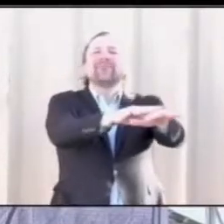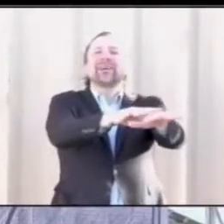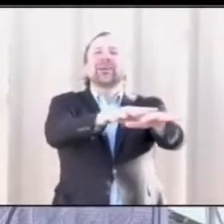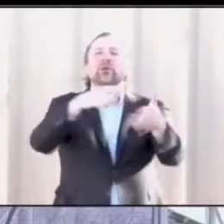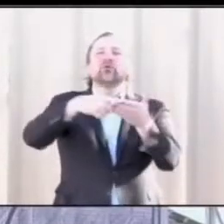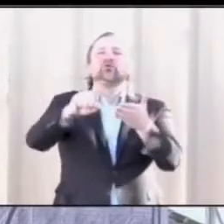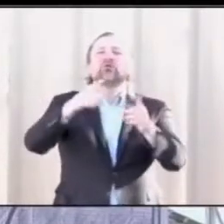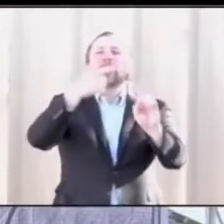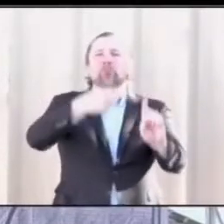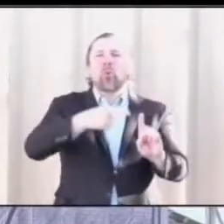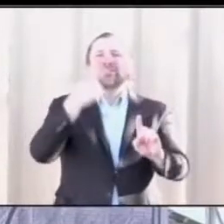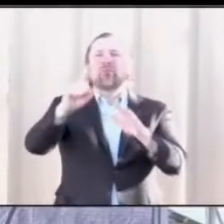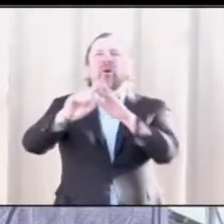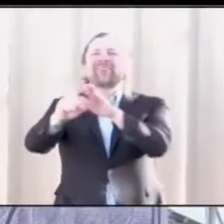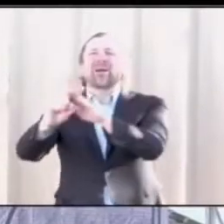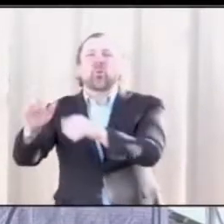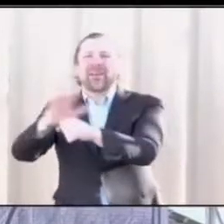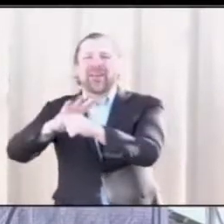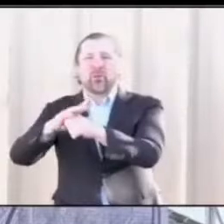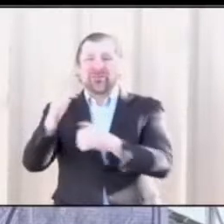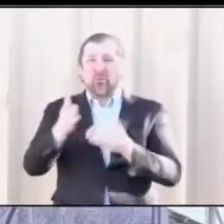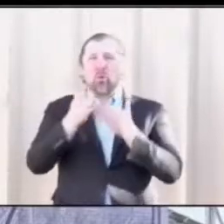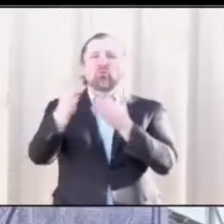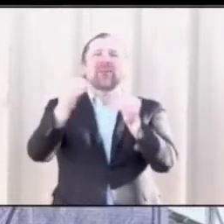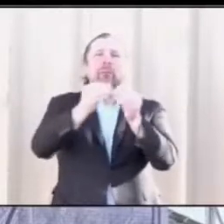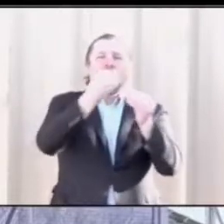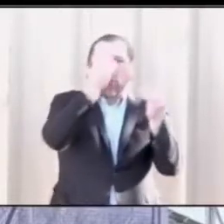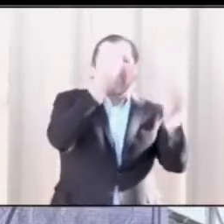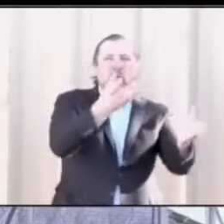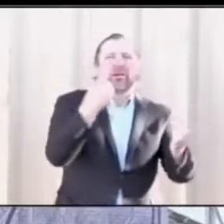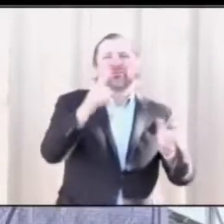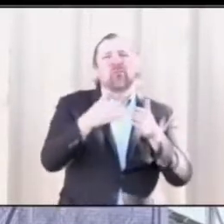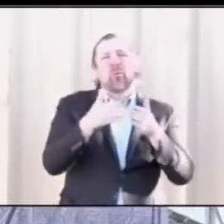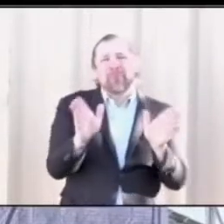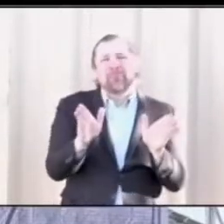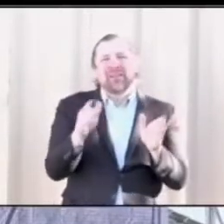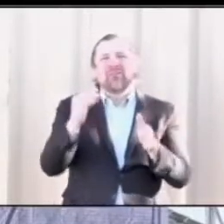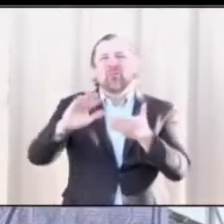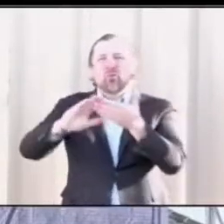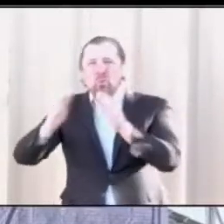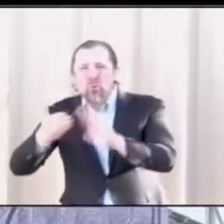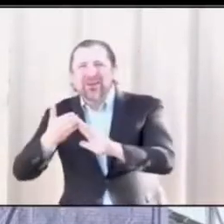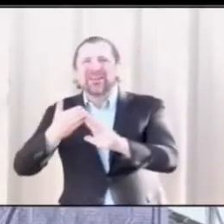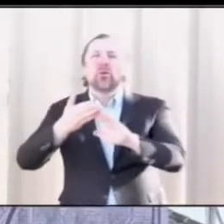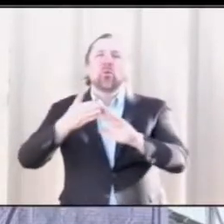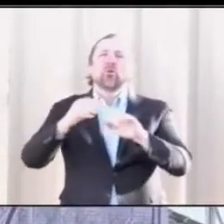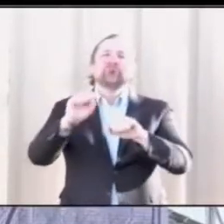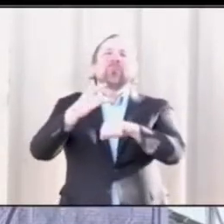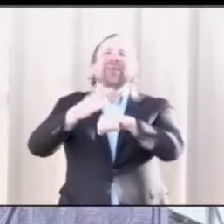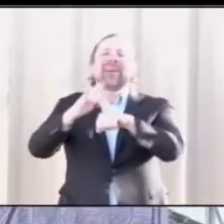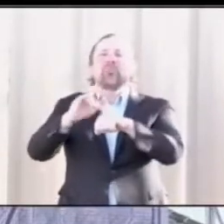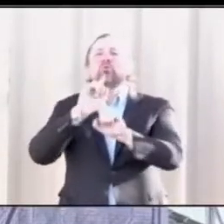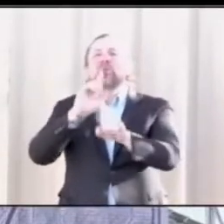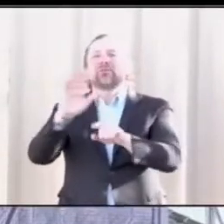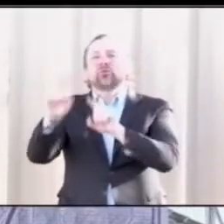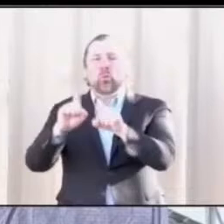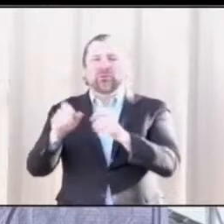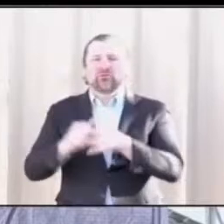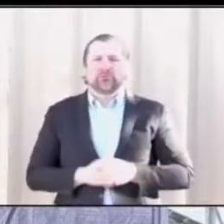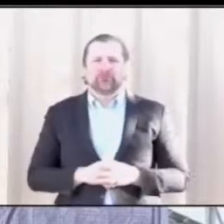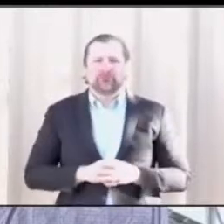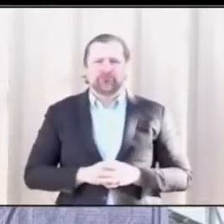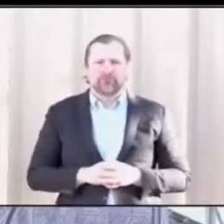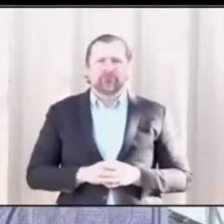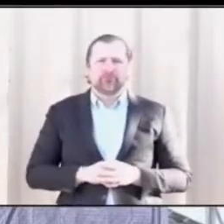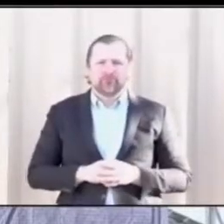Fire impacted area to provide and share information to the community members and to the public at large. For the upcoming 24-hour